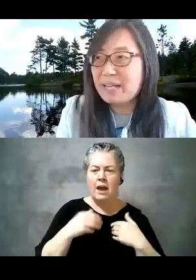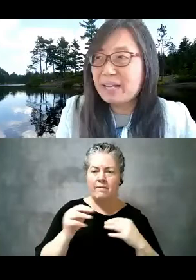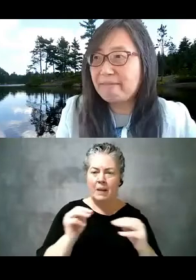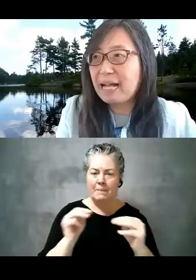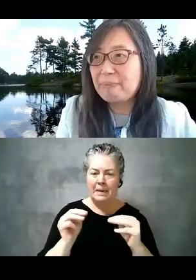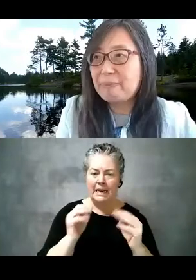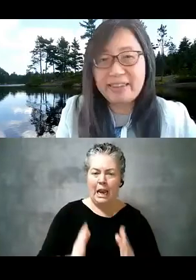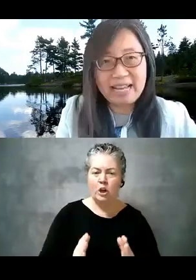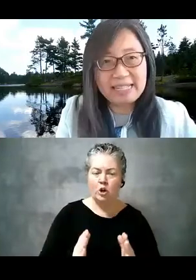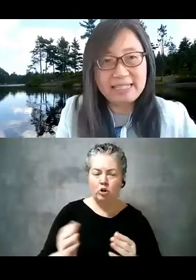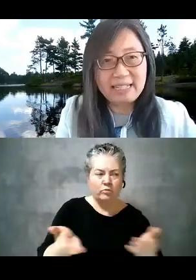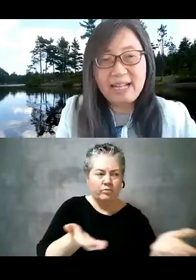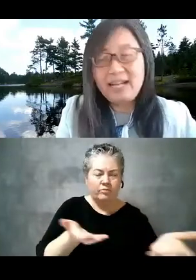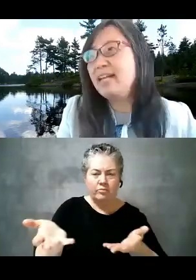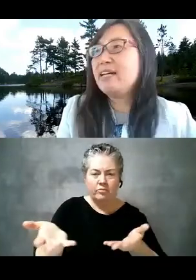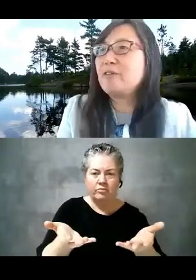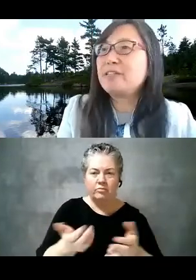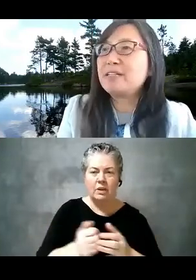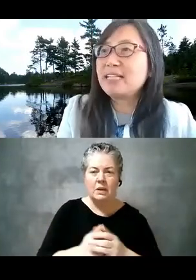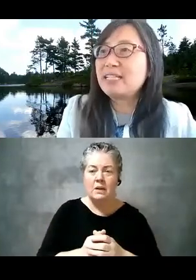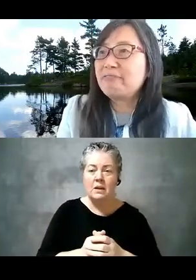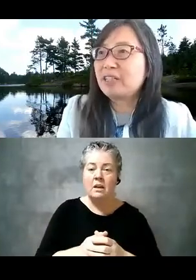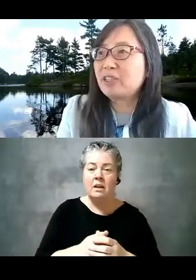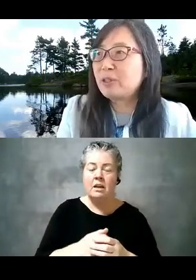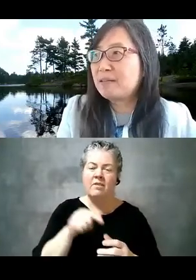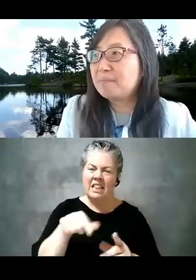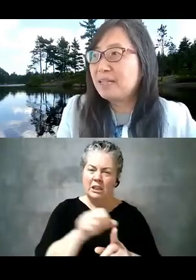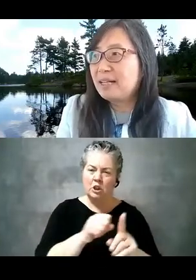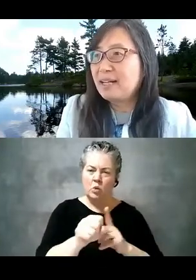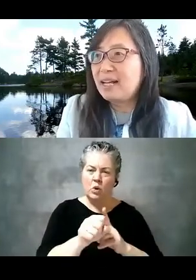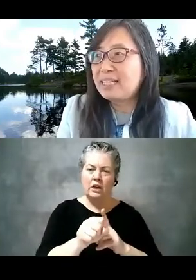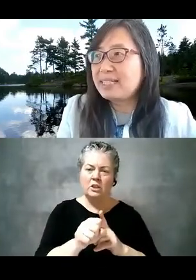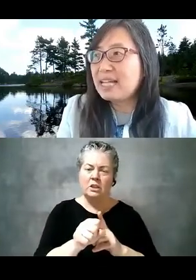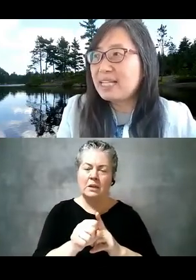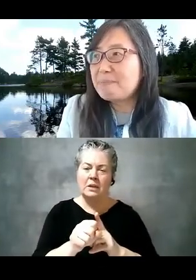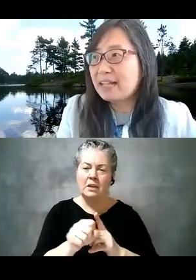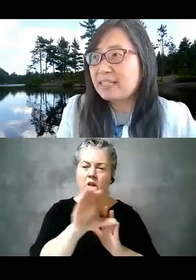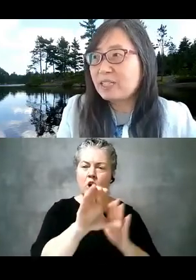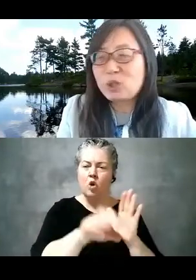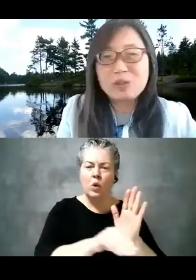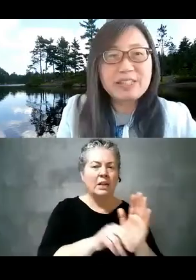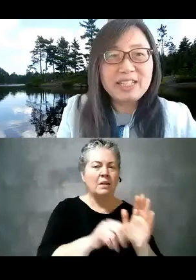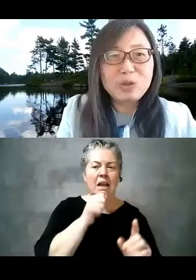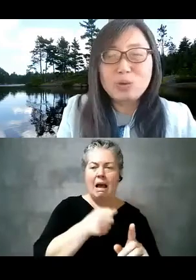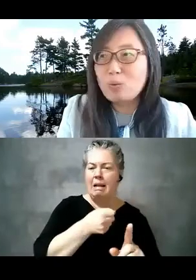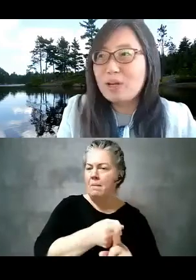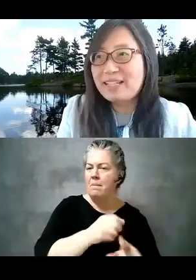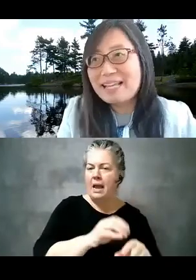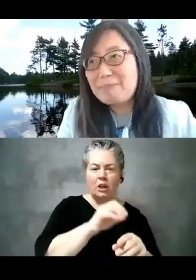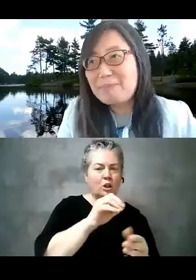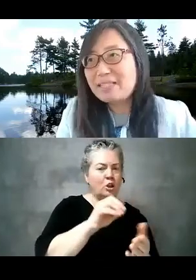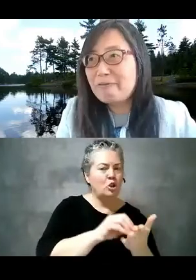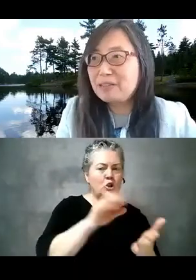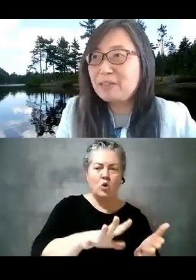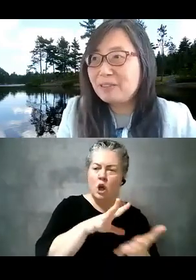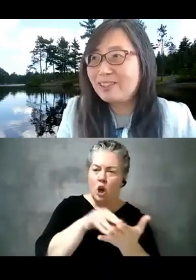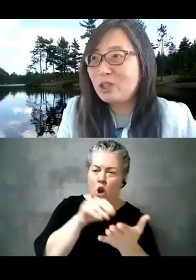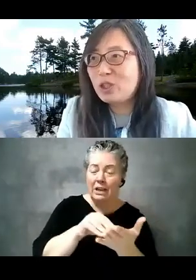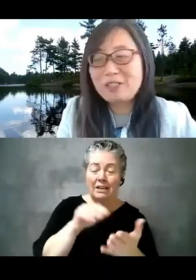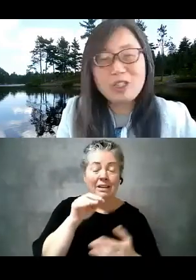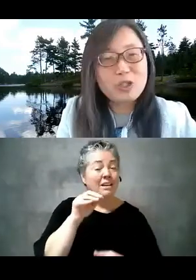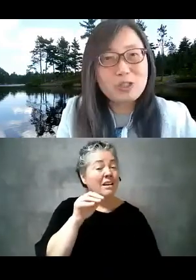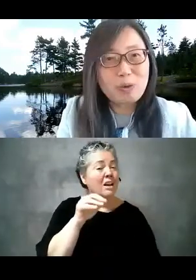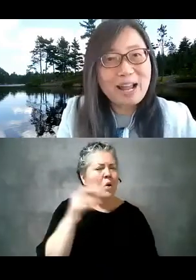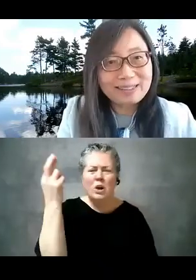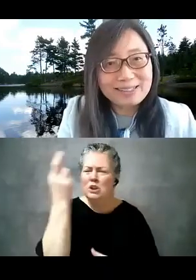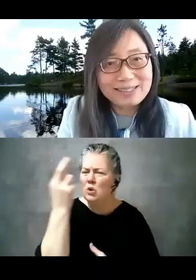one may have hypothesized? And therefore, in this case, if the curriculum is not impacting student learning, you would wonder, is that because it failed to